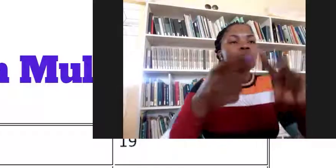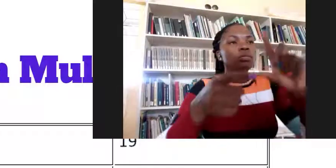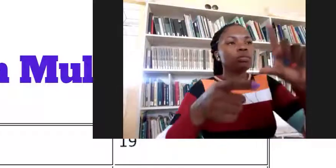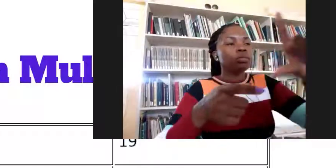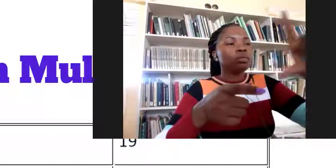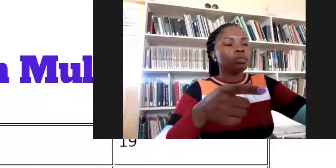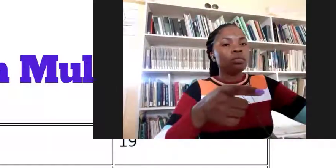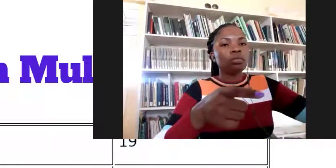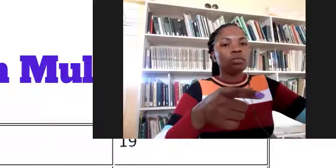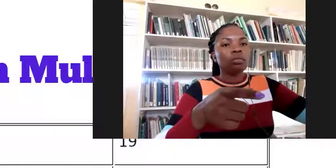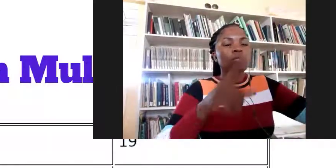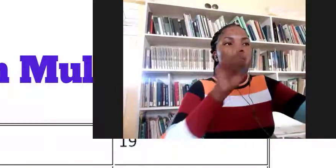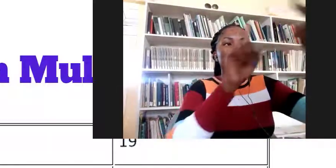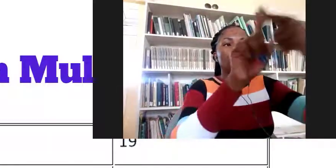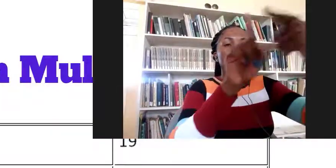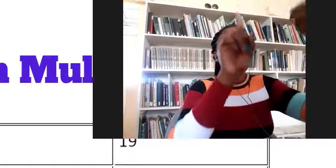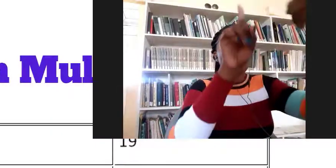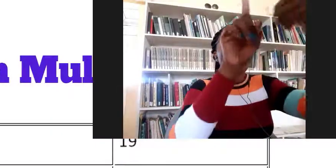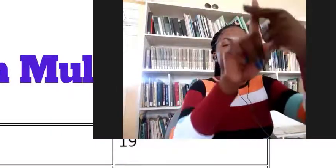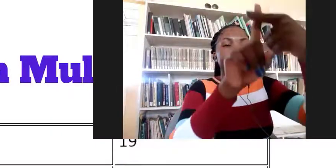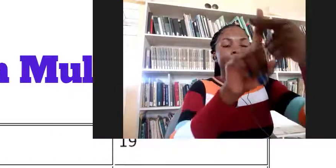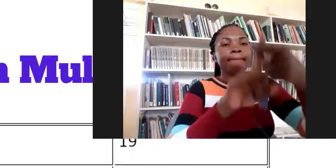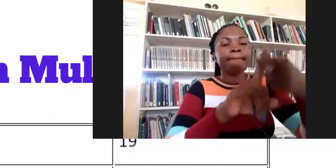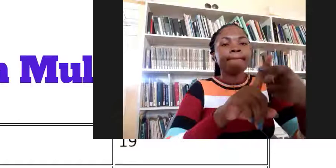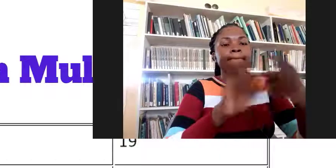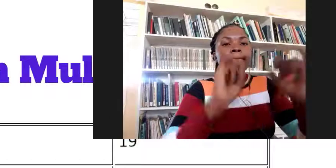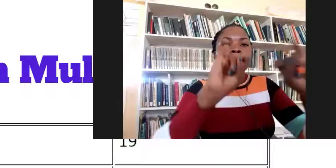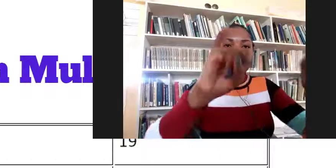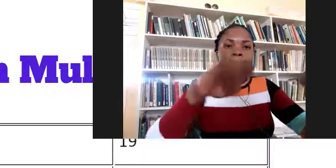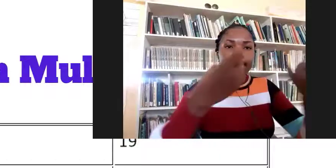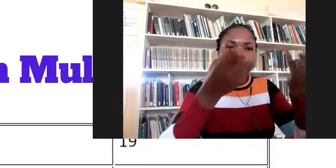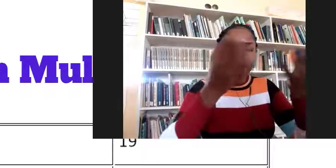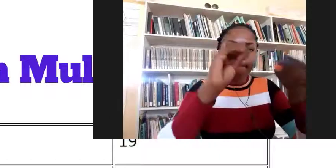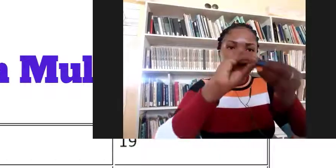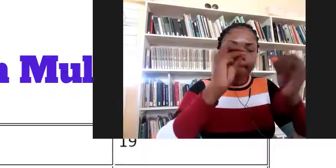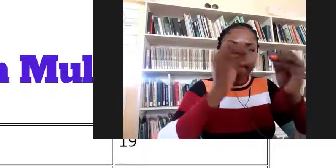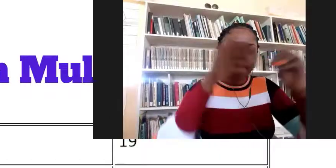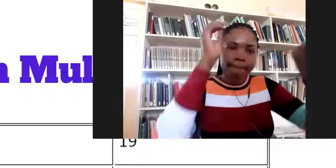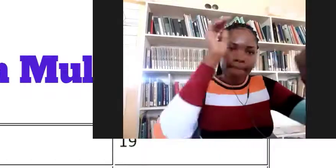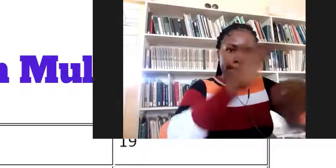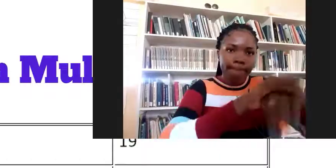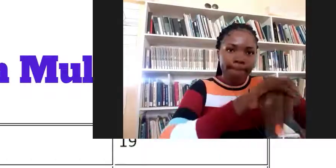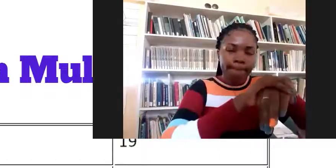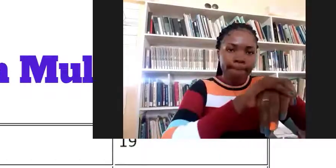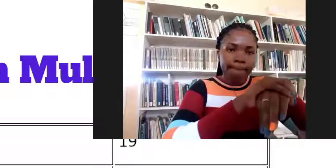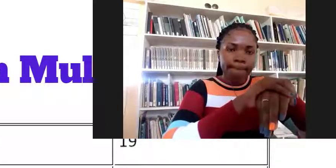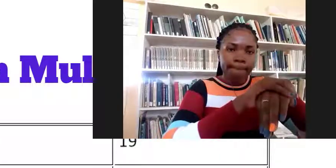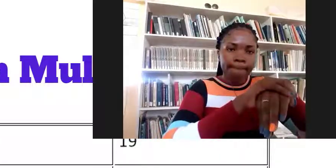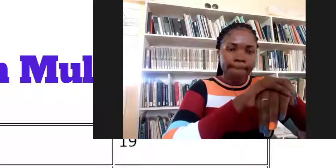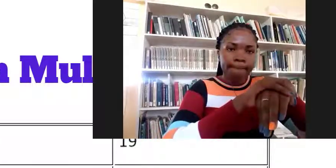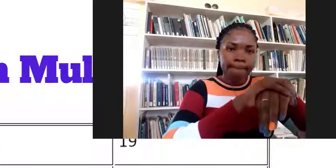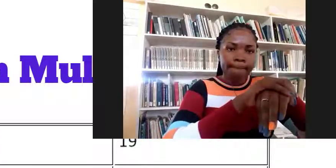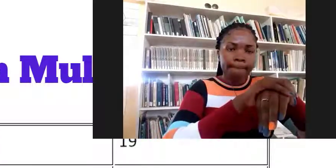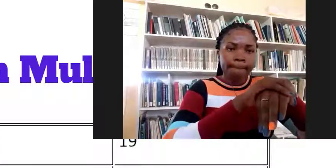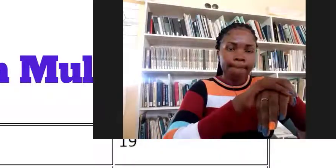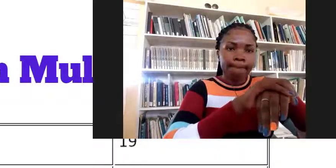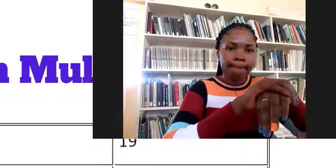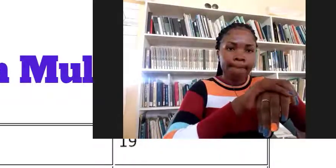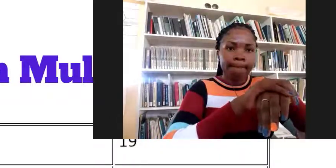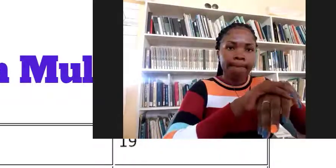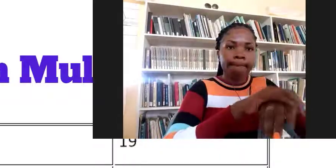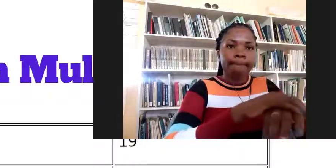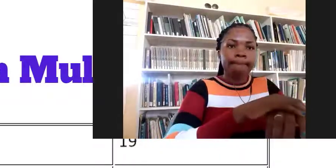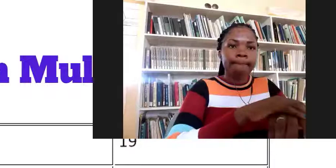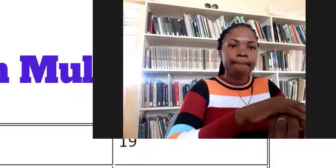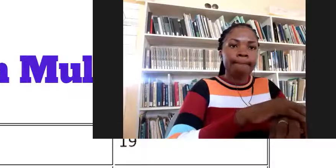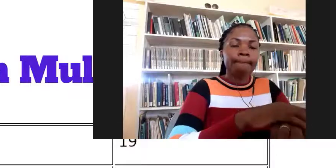get. And on the right hand side, we keep dividing by 2 until